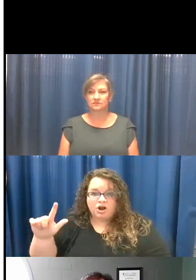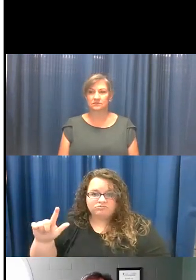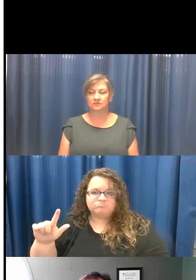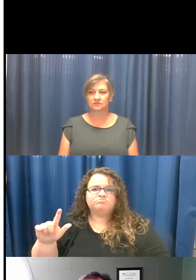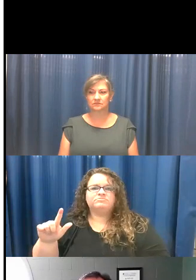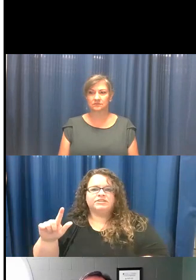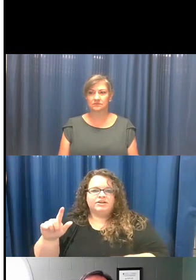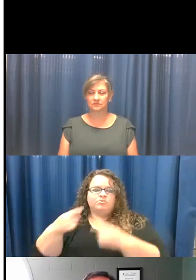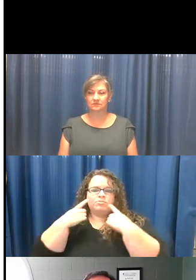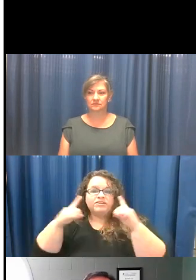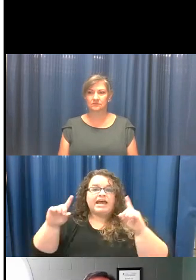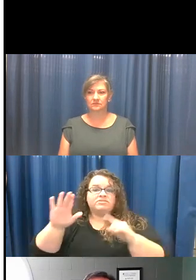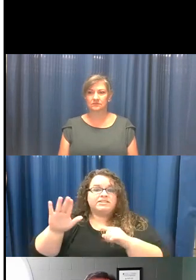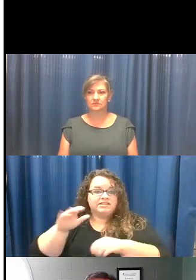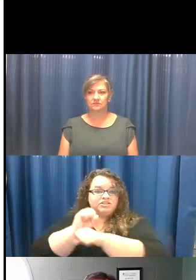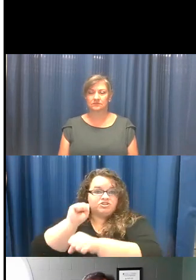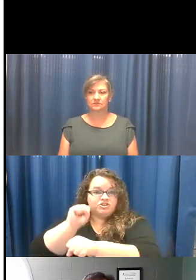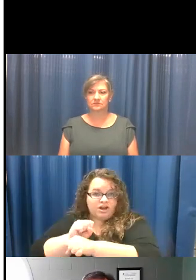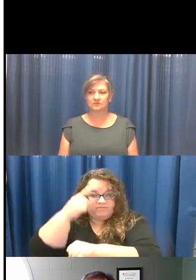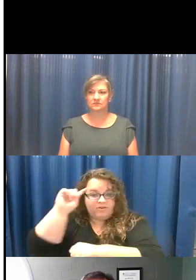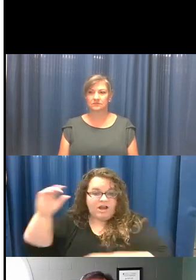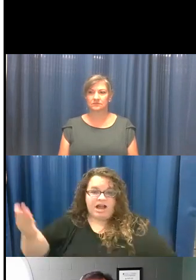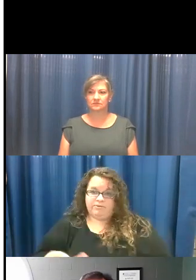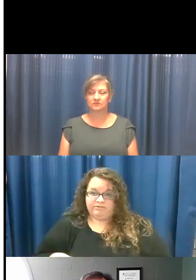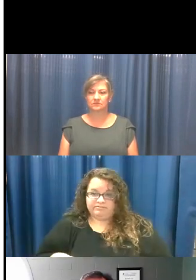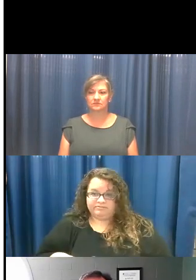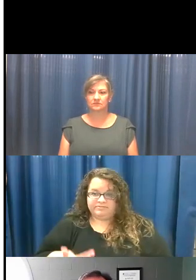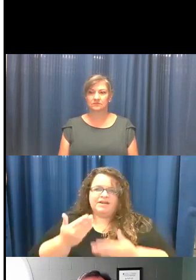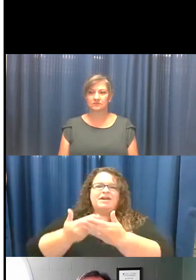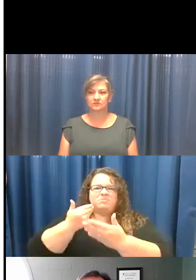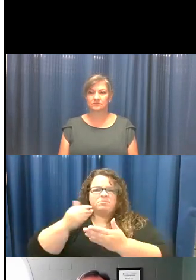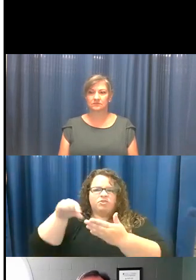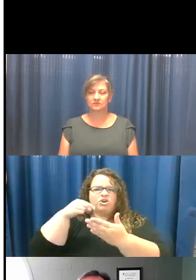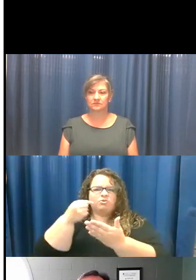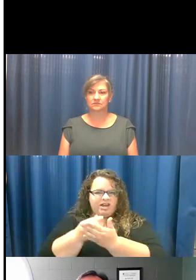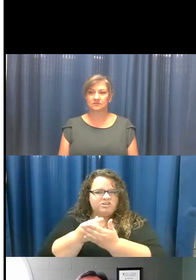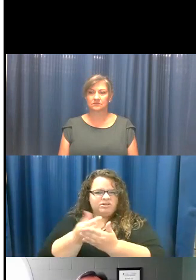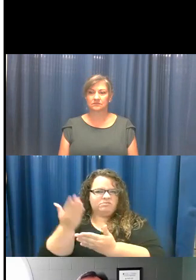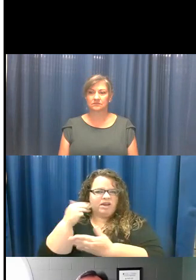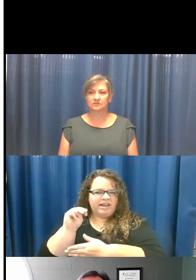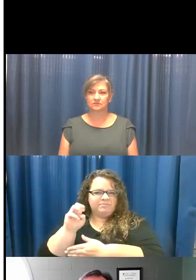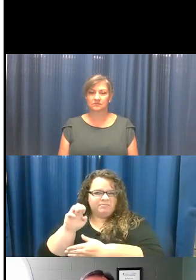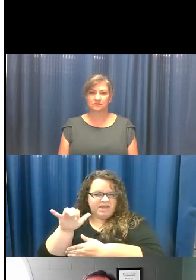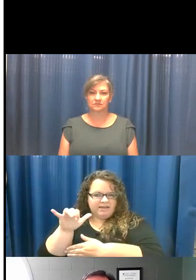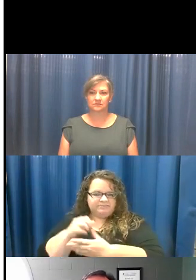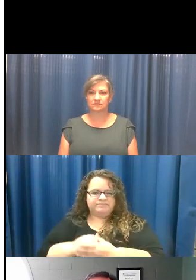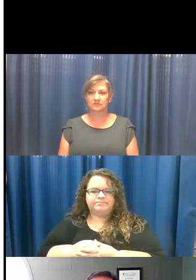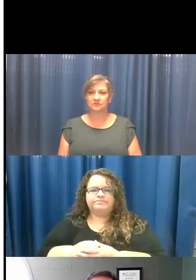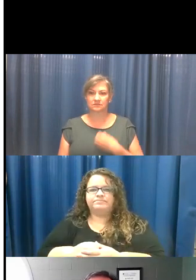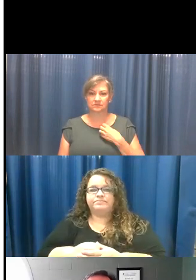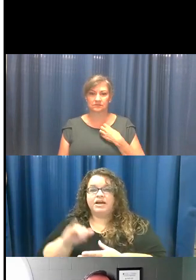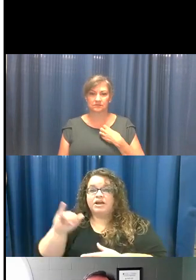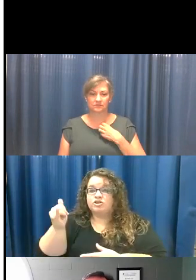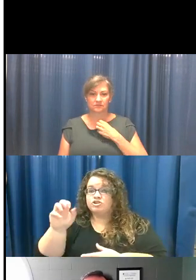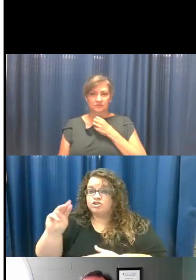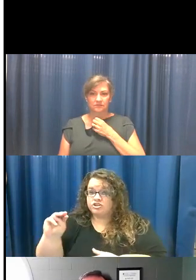position and hiring just before we went out for graduation back in May. But Jim's